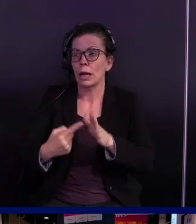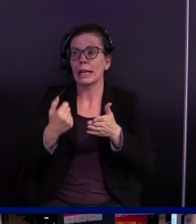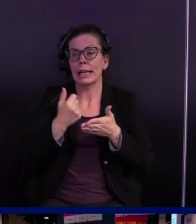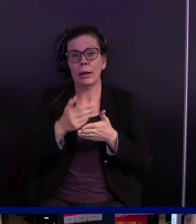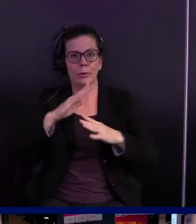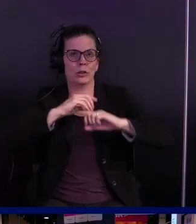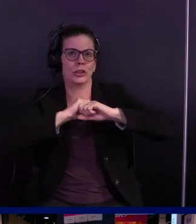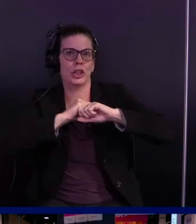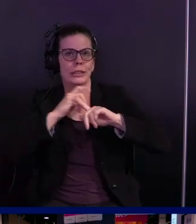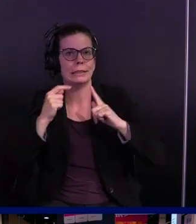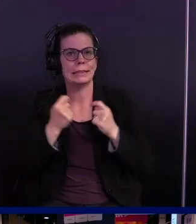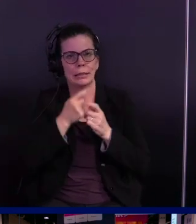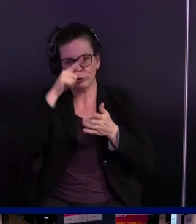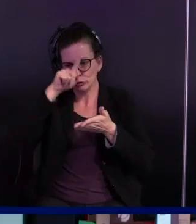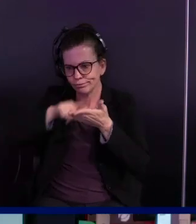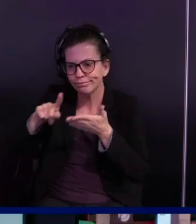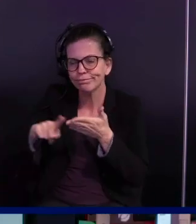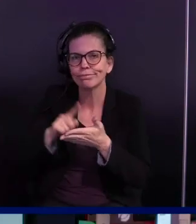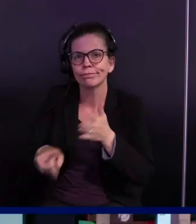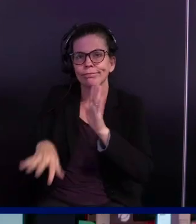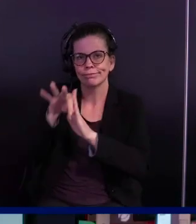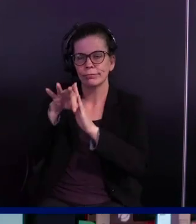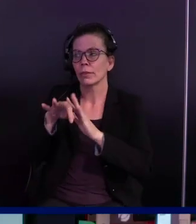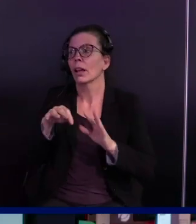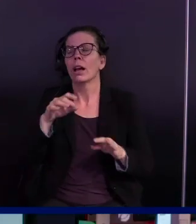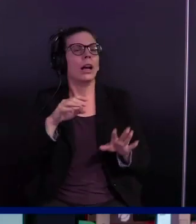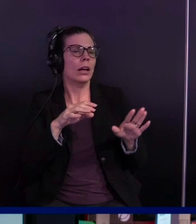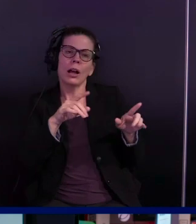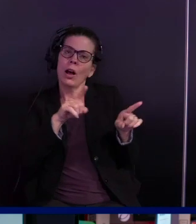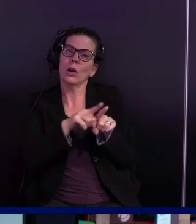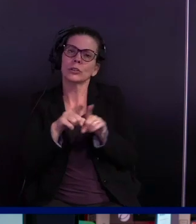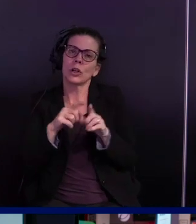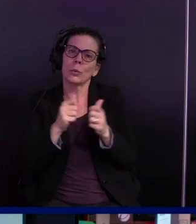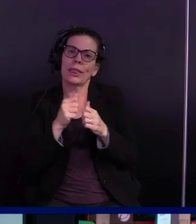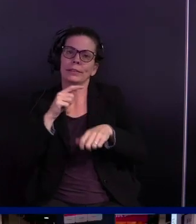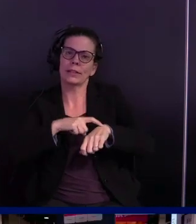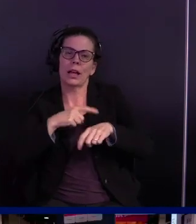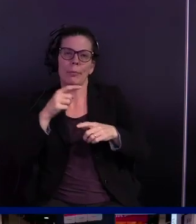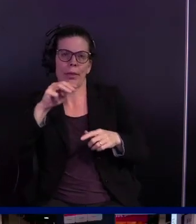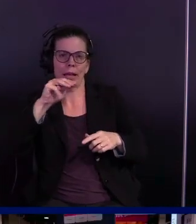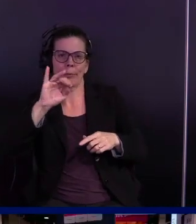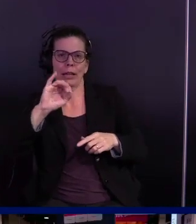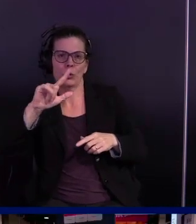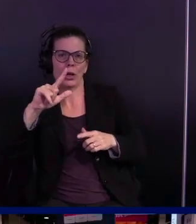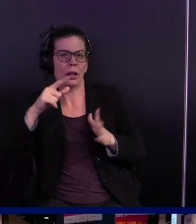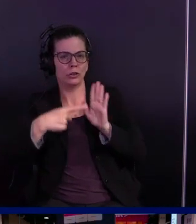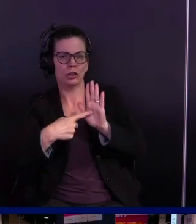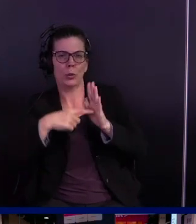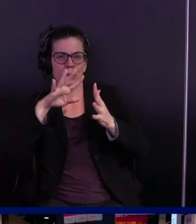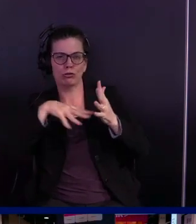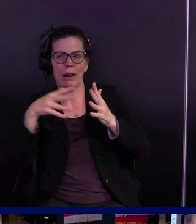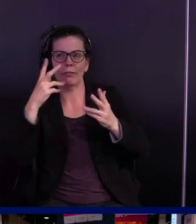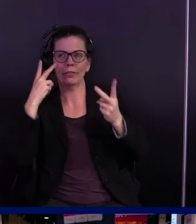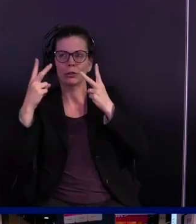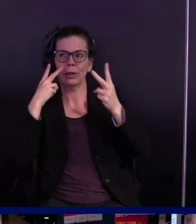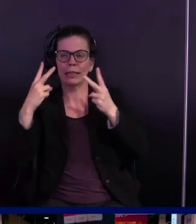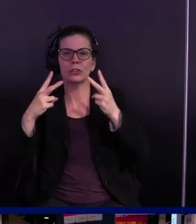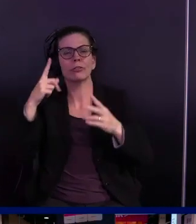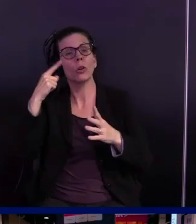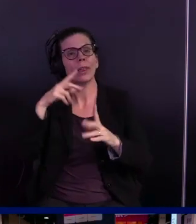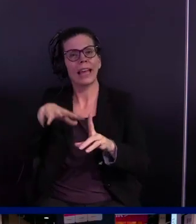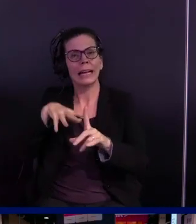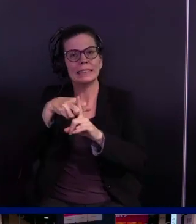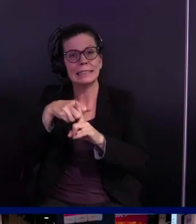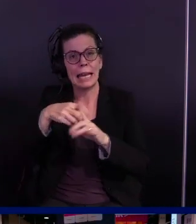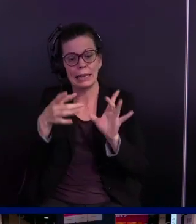security team get to the bottom of things. And you learn over time when you, like Manuel was showing us the graph visualization of the attack chain there. When